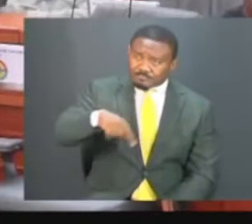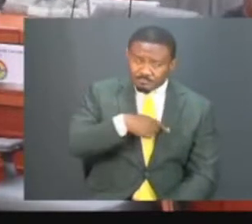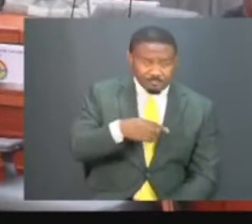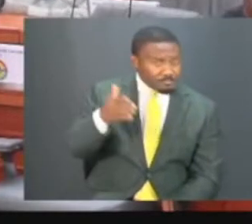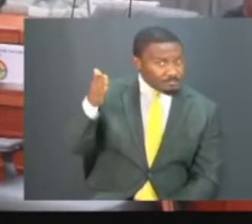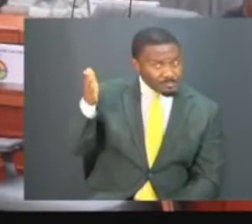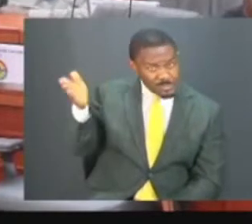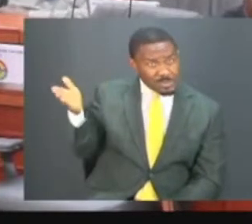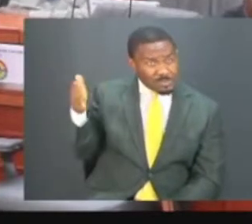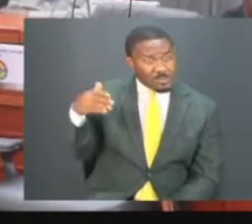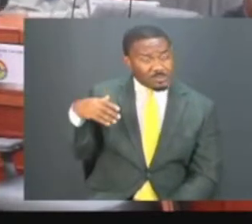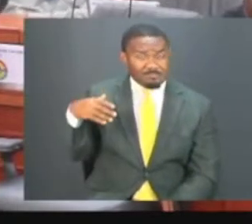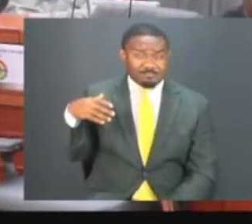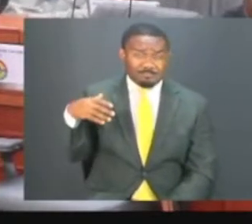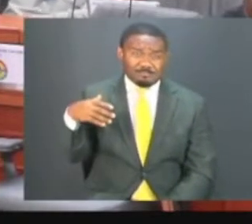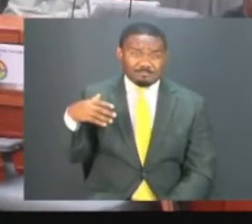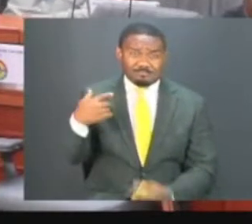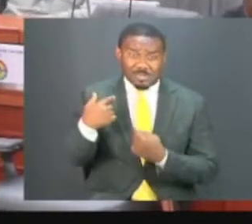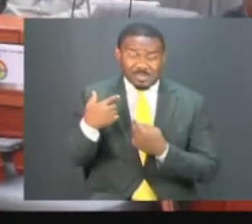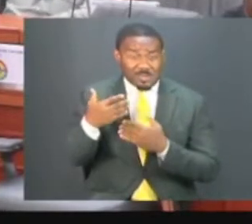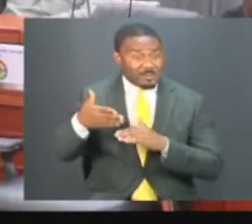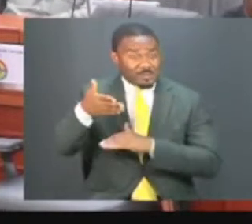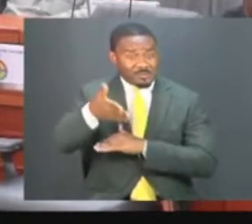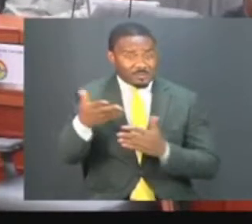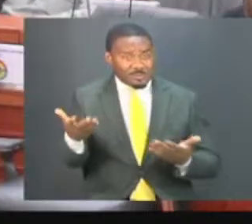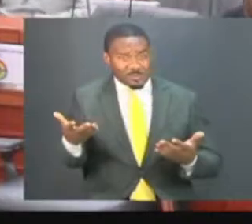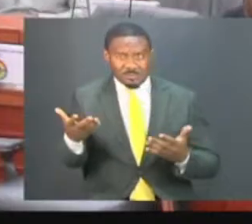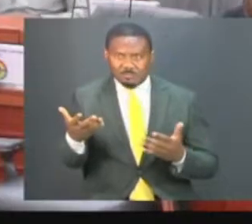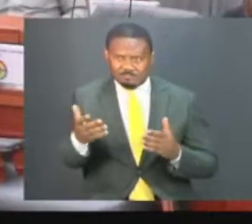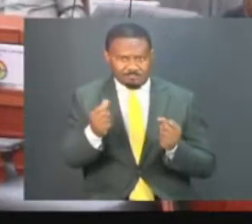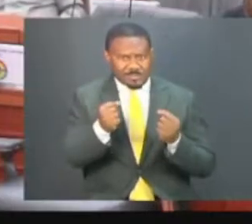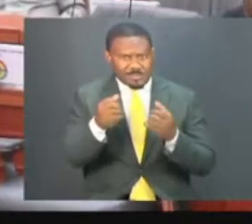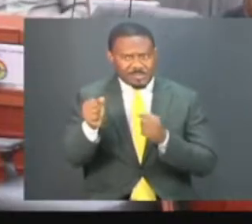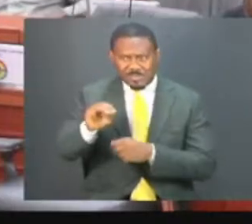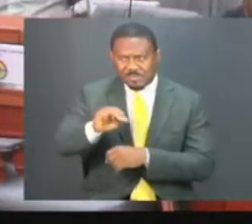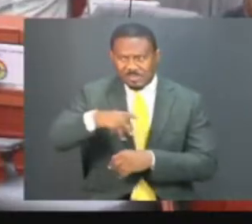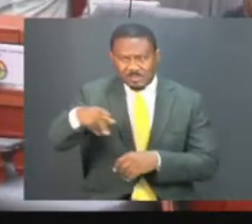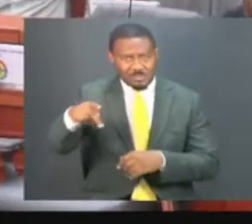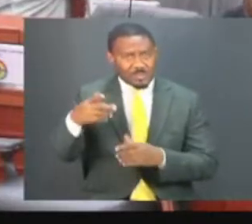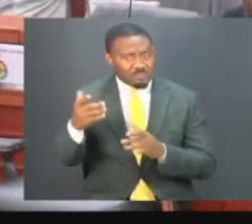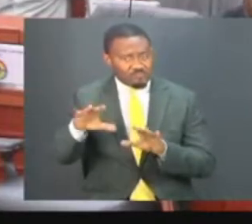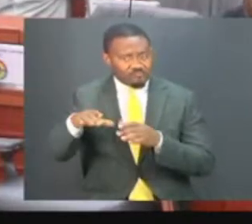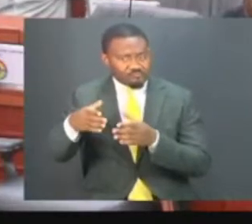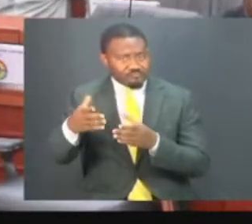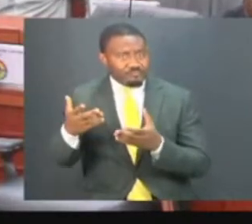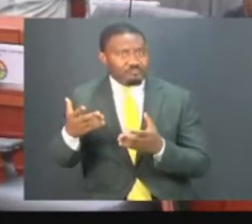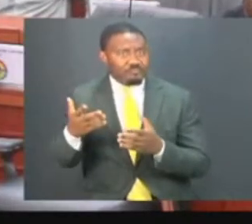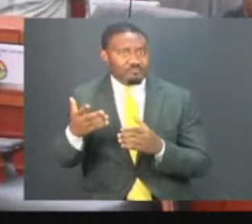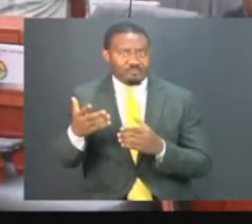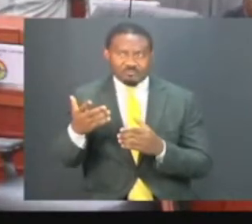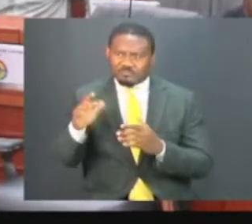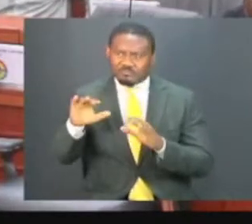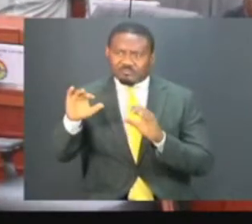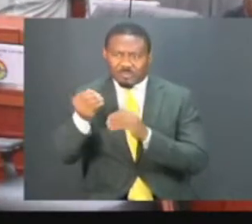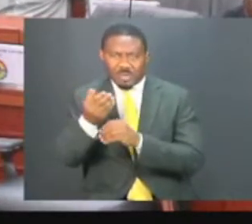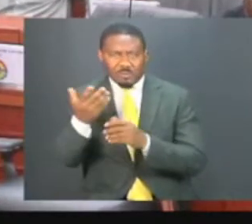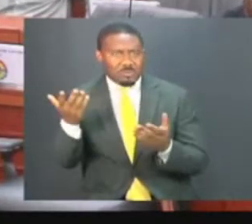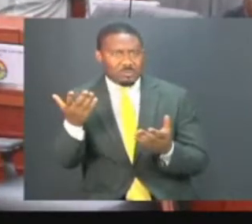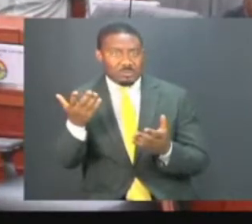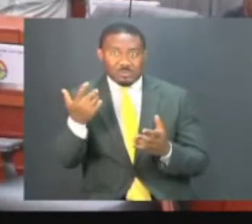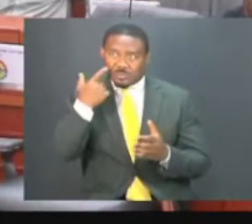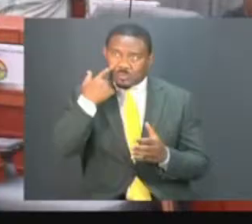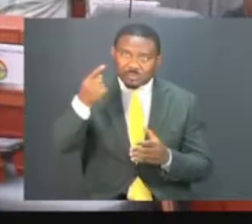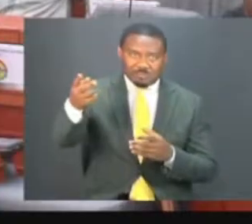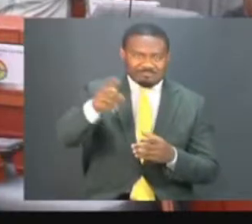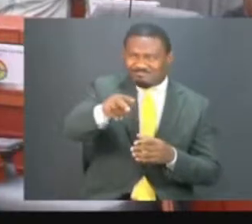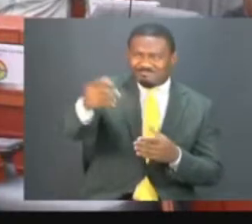there. And then since then, a lot of MPs have been in their office. As you can see, they are trooping